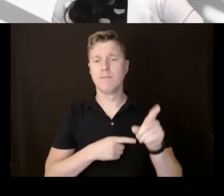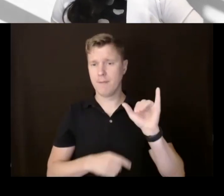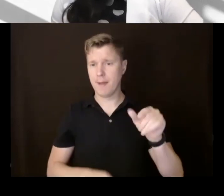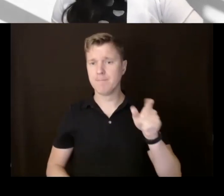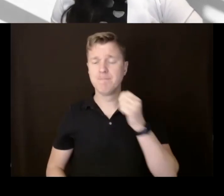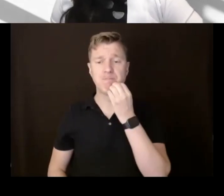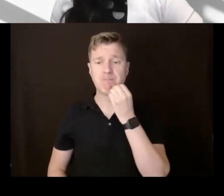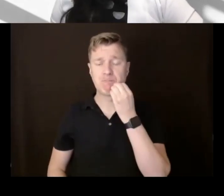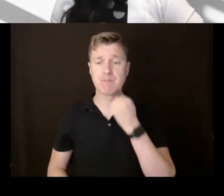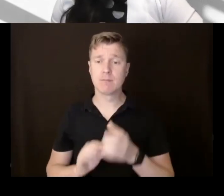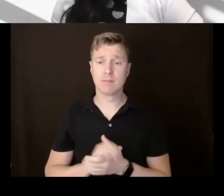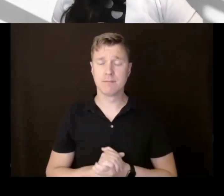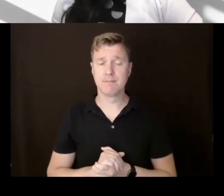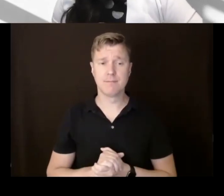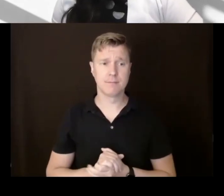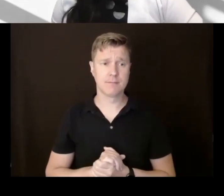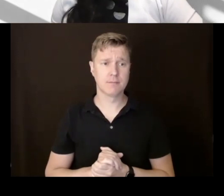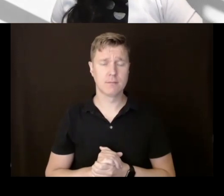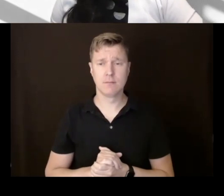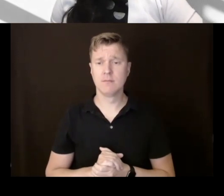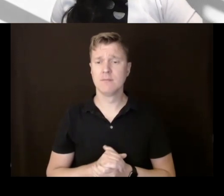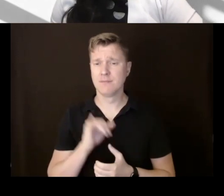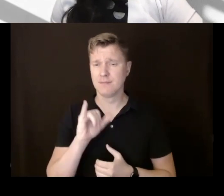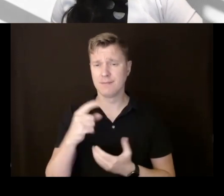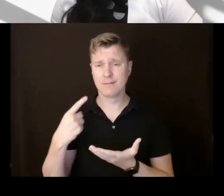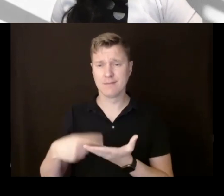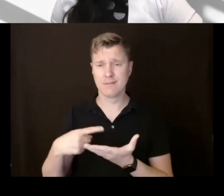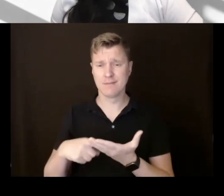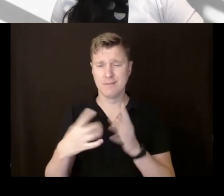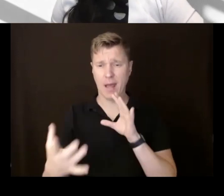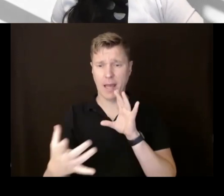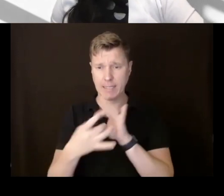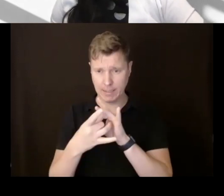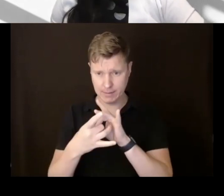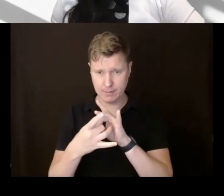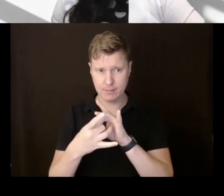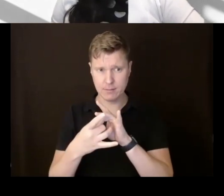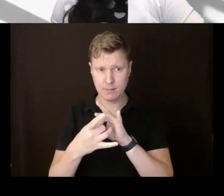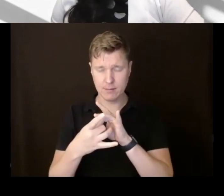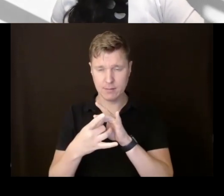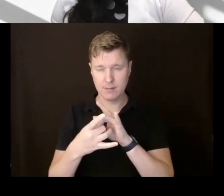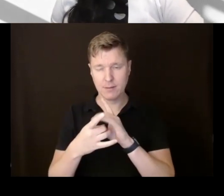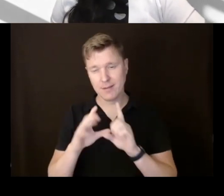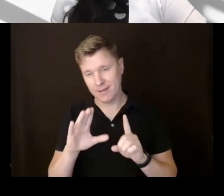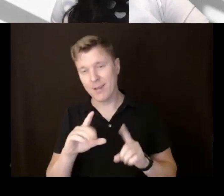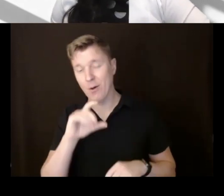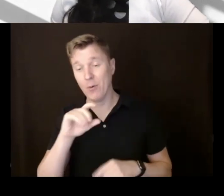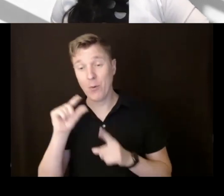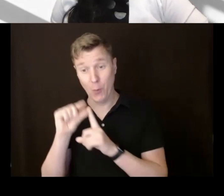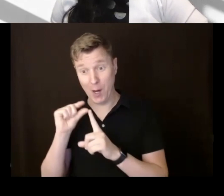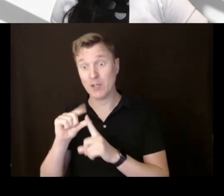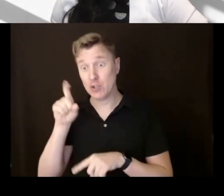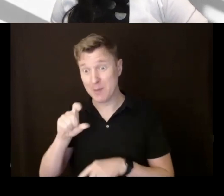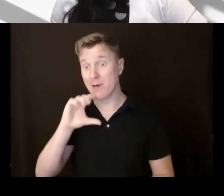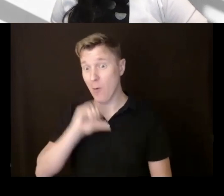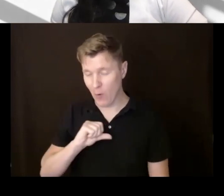you. So this is just about connecting. The word that should have been in orange was really the word connect. Describe